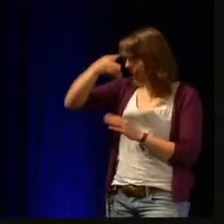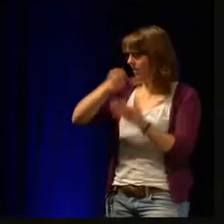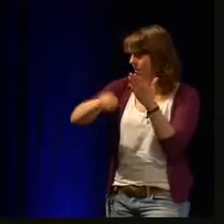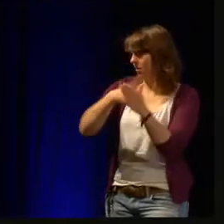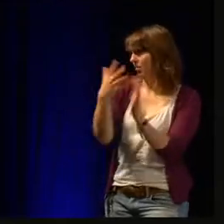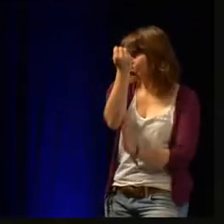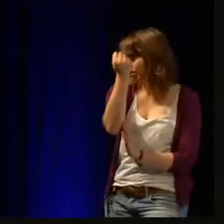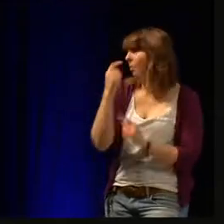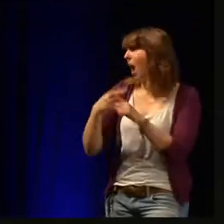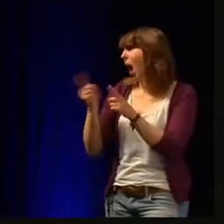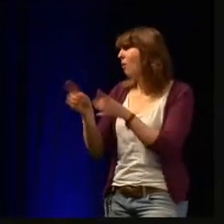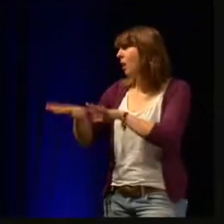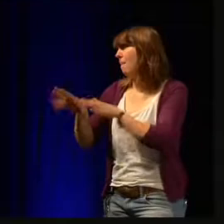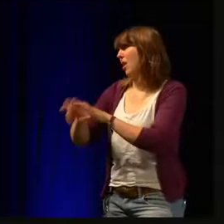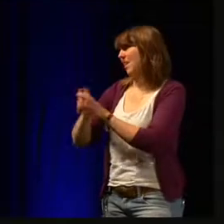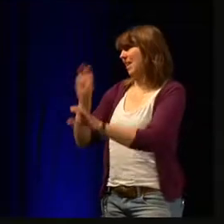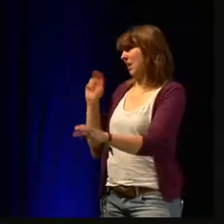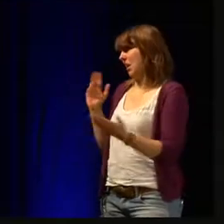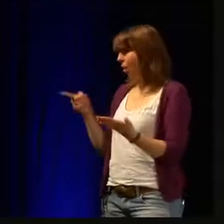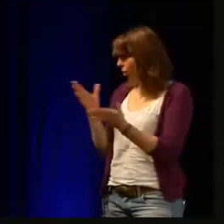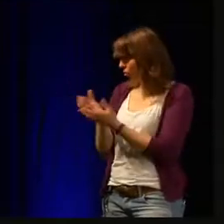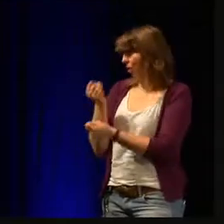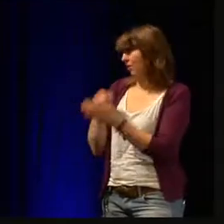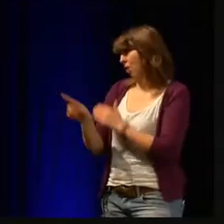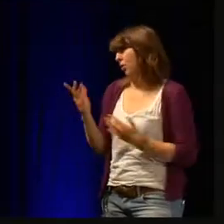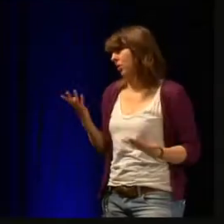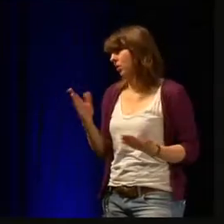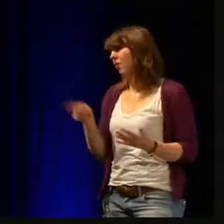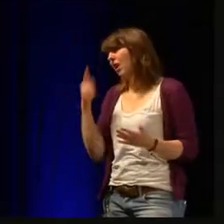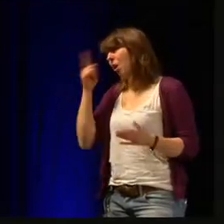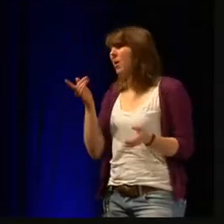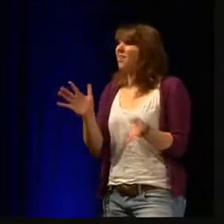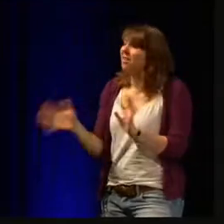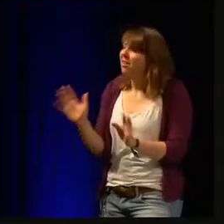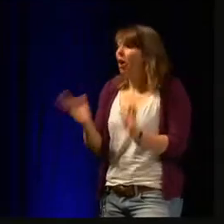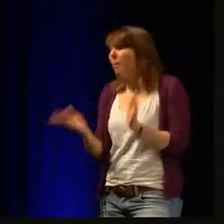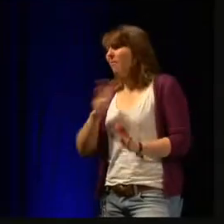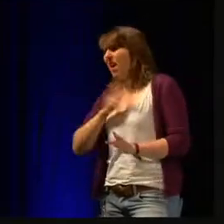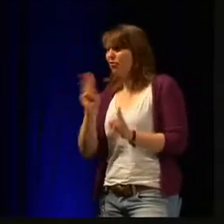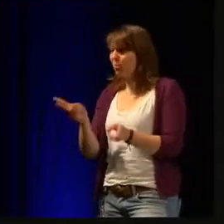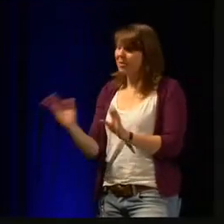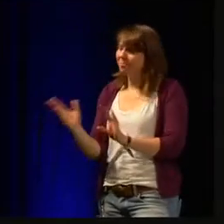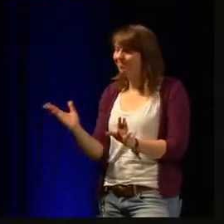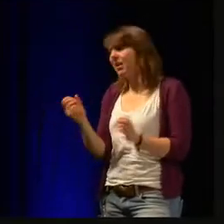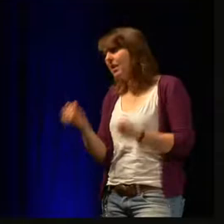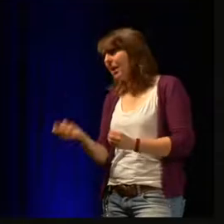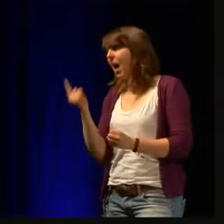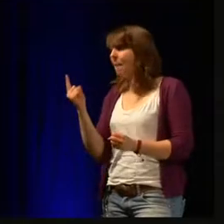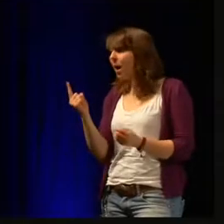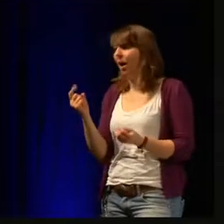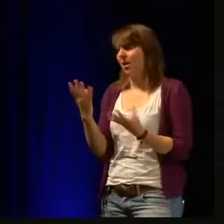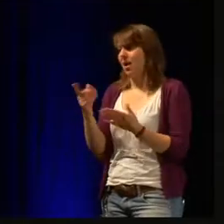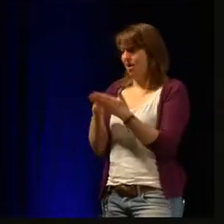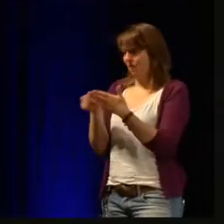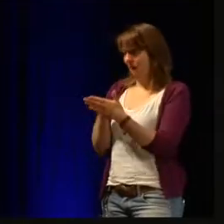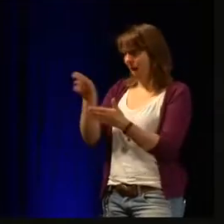also has been covered by the media in the general public in running up to the German election, but also in